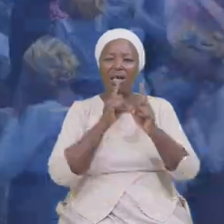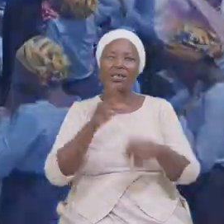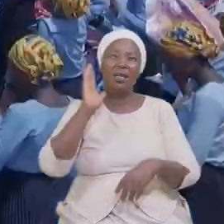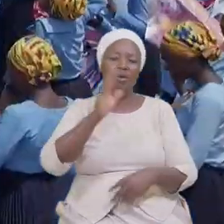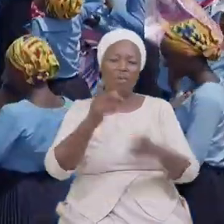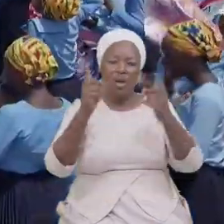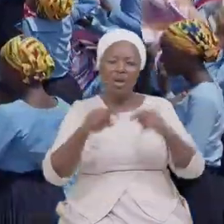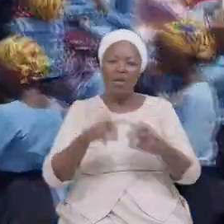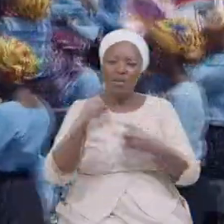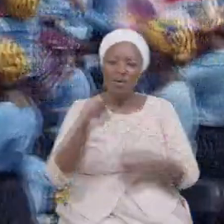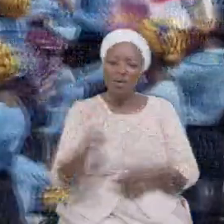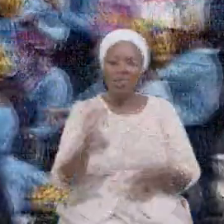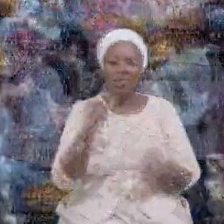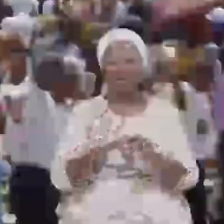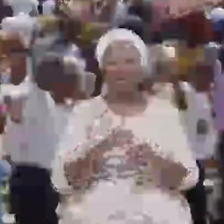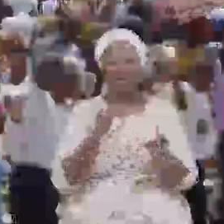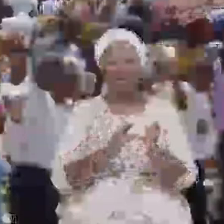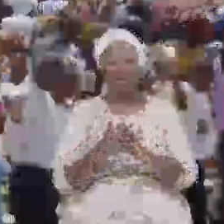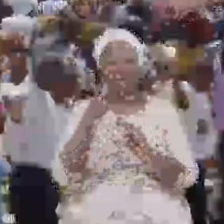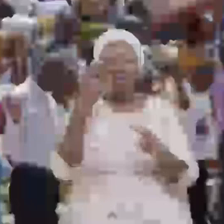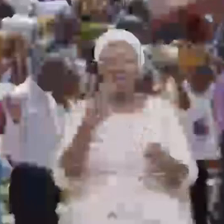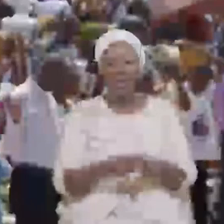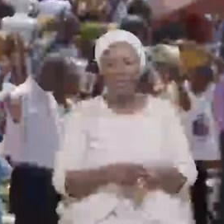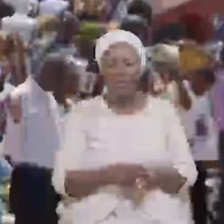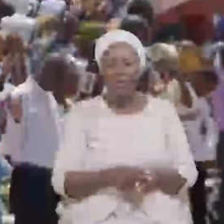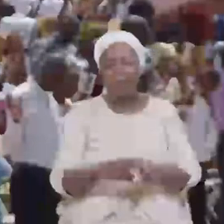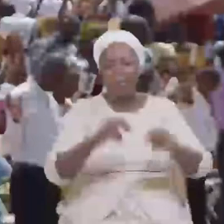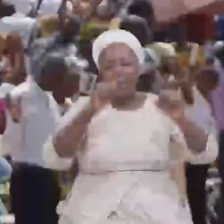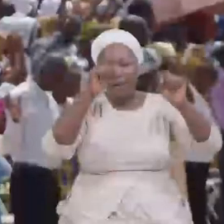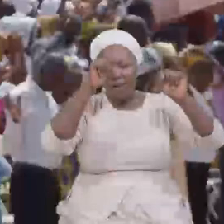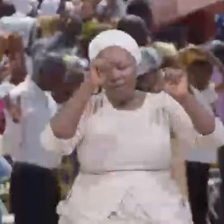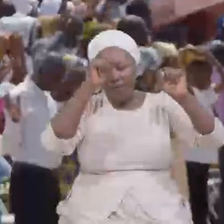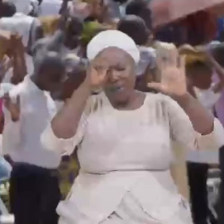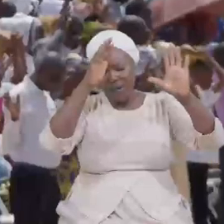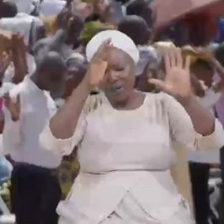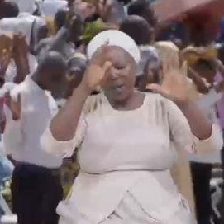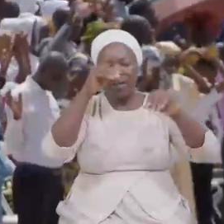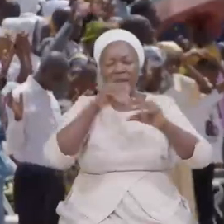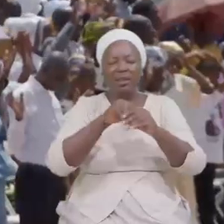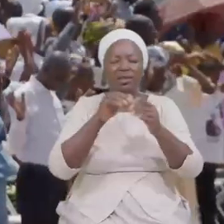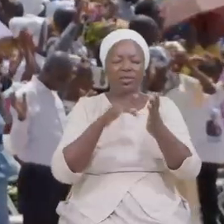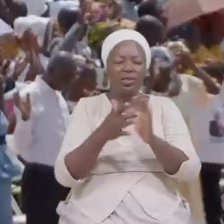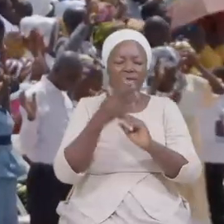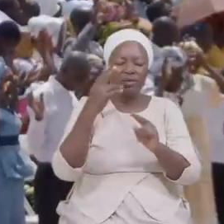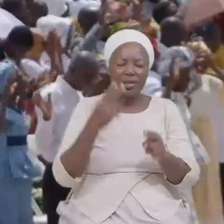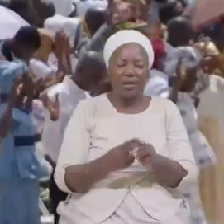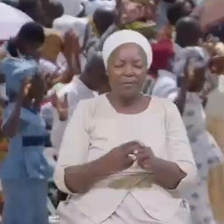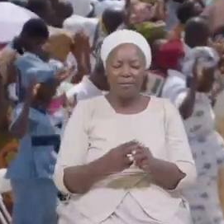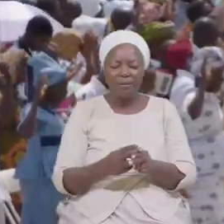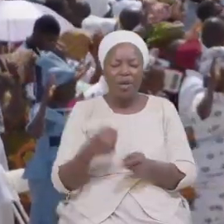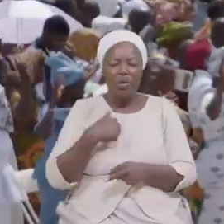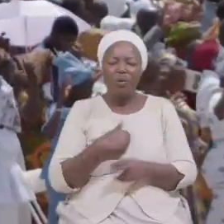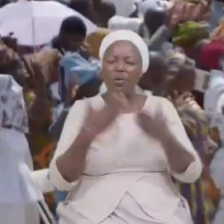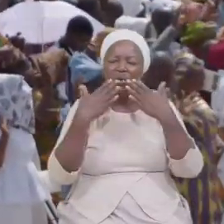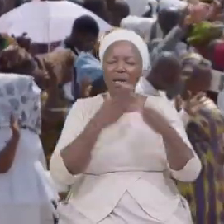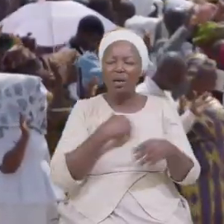you in Jesus' name. Amen. Father, in Jesus' name. Amen. We thank you and we bless